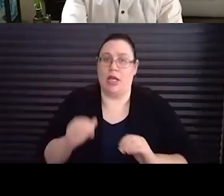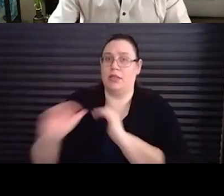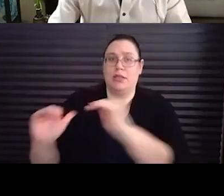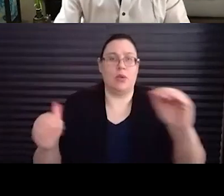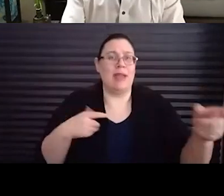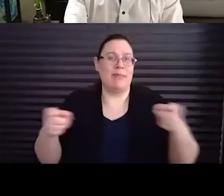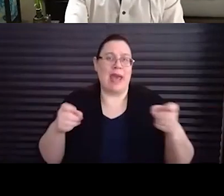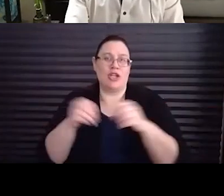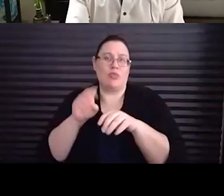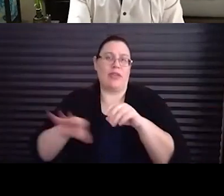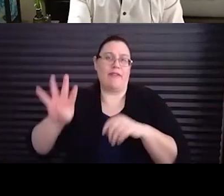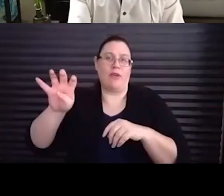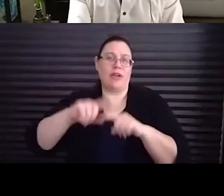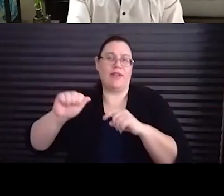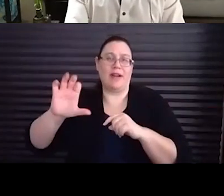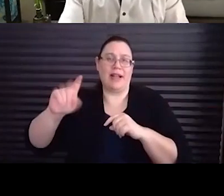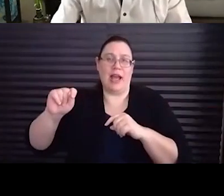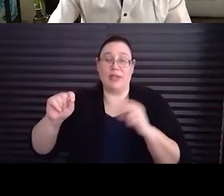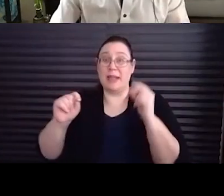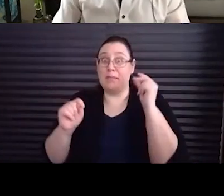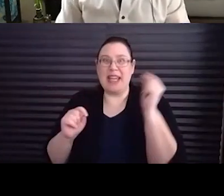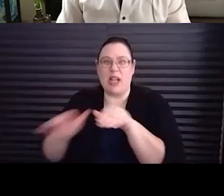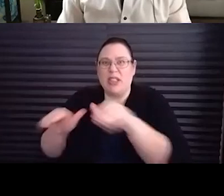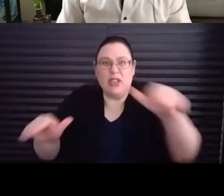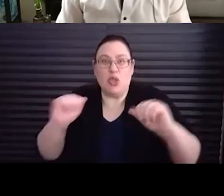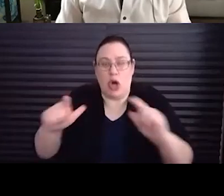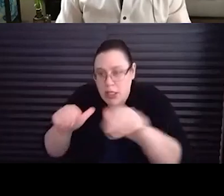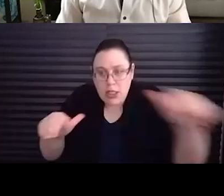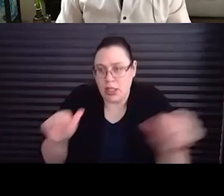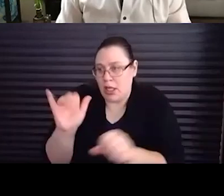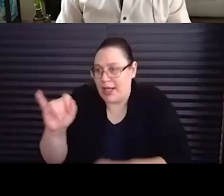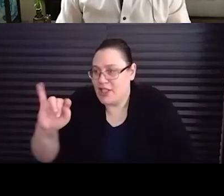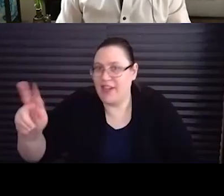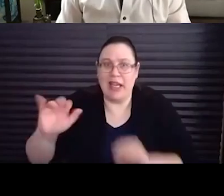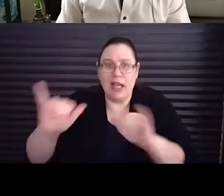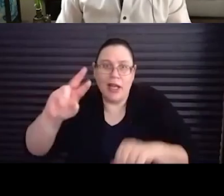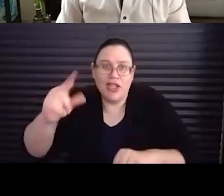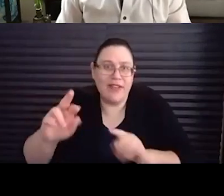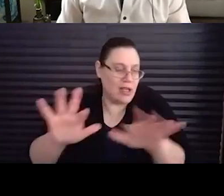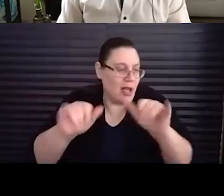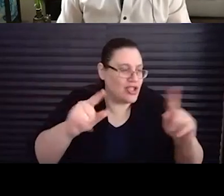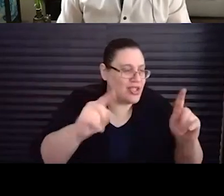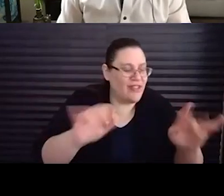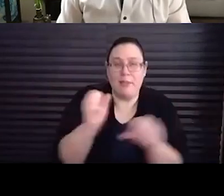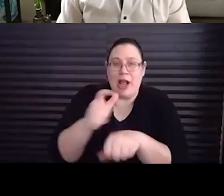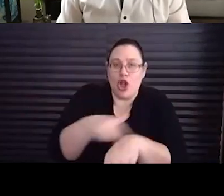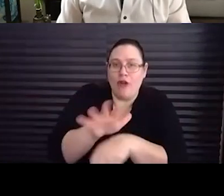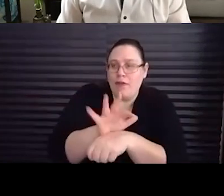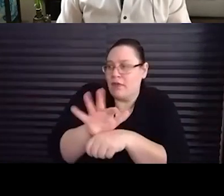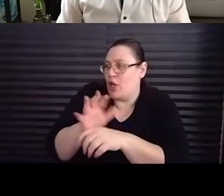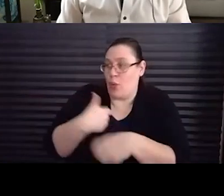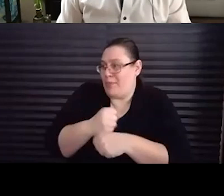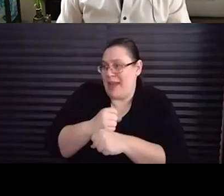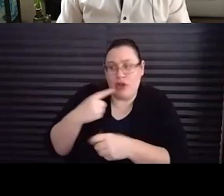over 400 accounts. So we immediately went to everyone and was like, create IGTV videos, get your long form video out there. We're going to create it for you, whatever